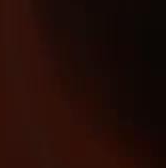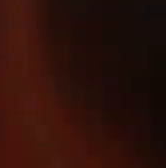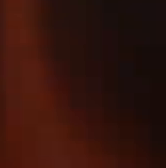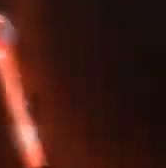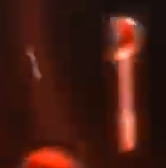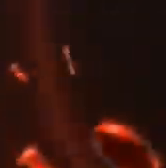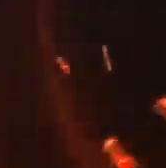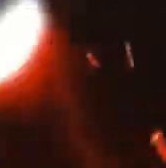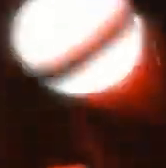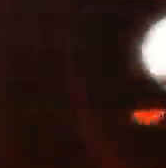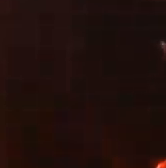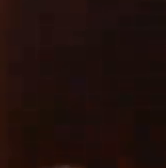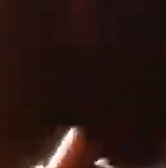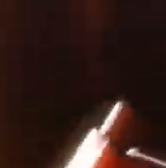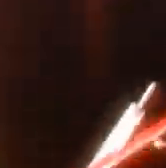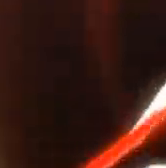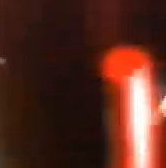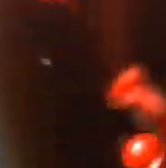nandomibit.